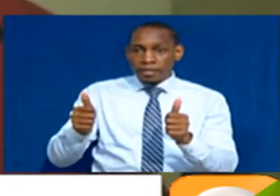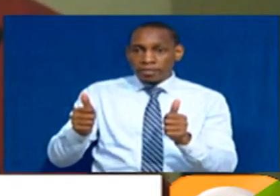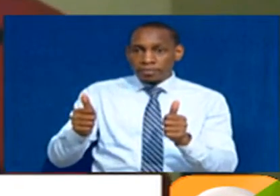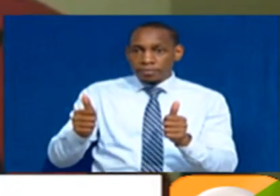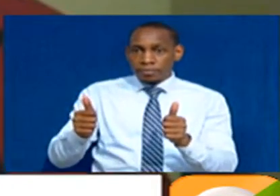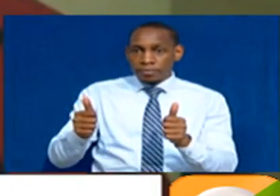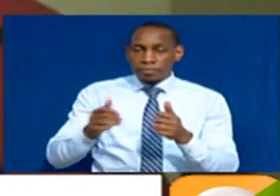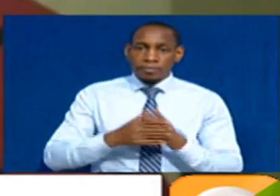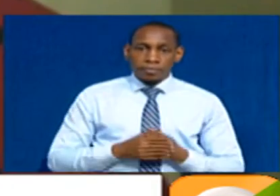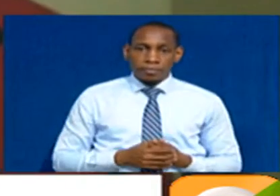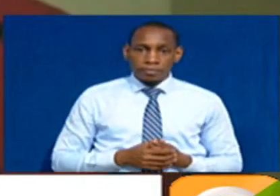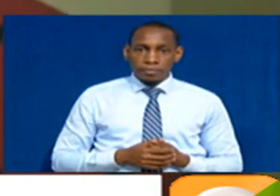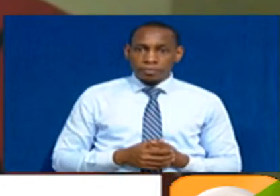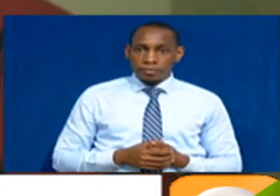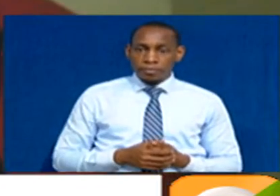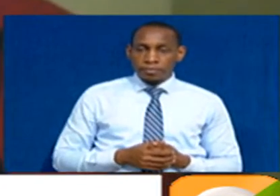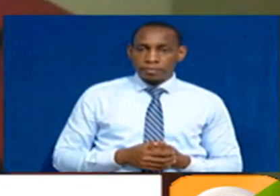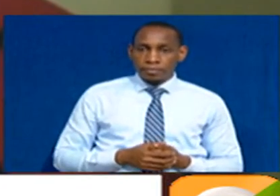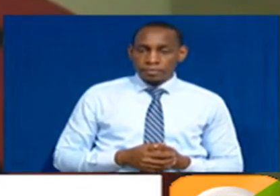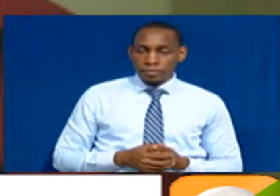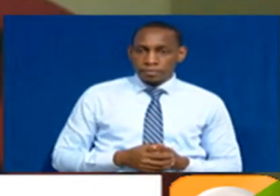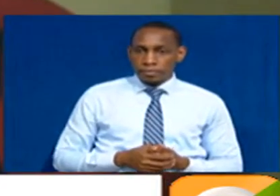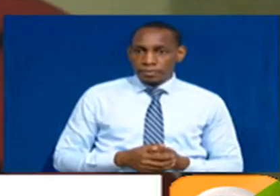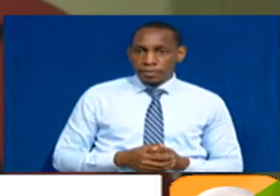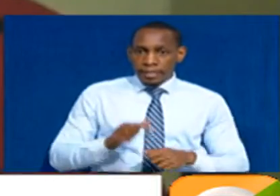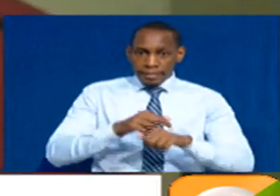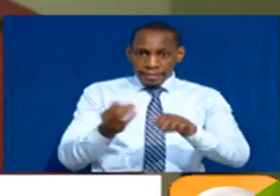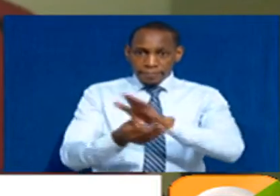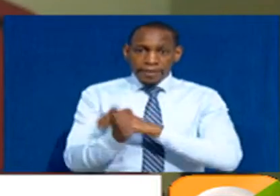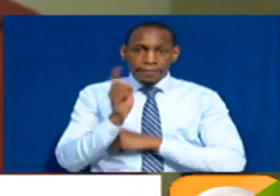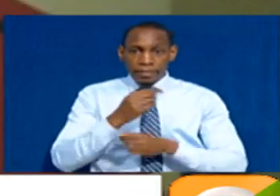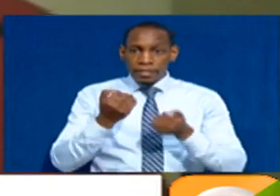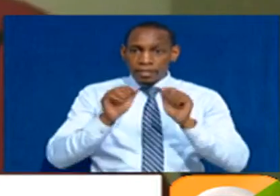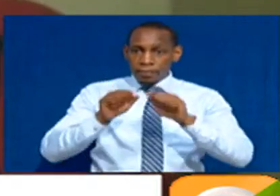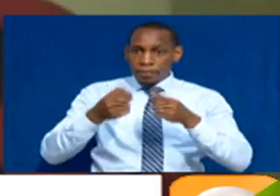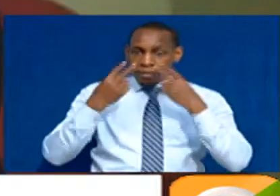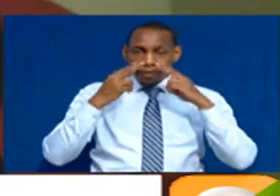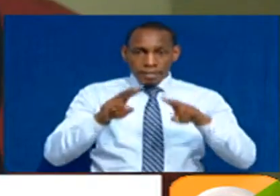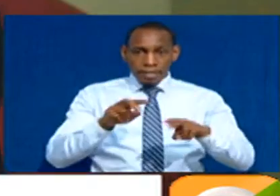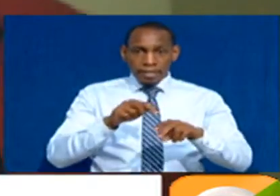I look at what one person, someone filed, you know,